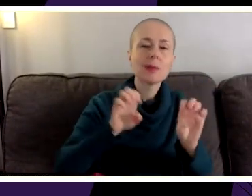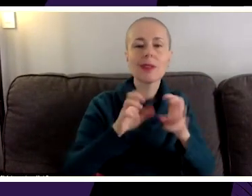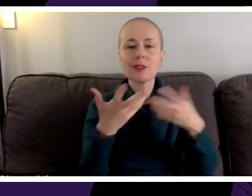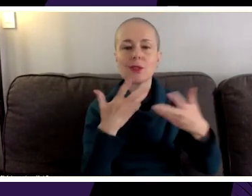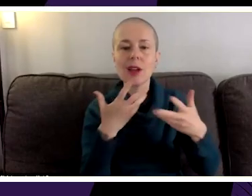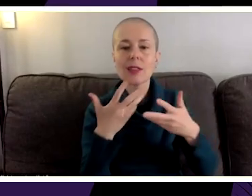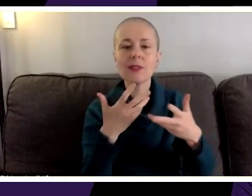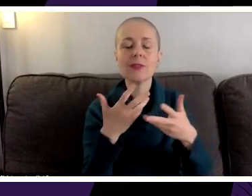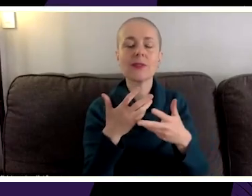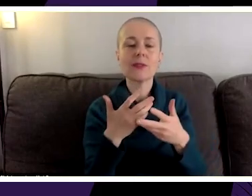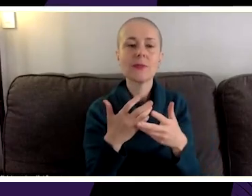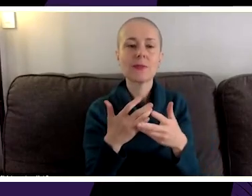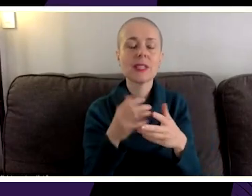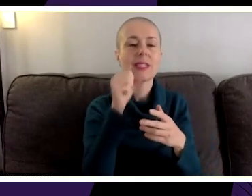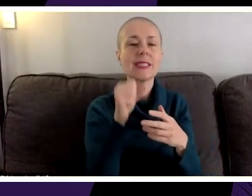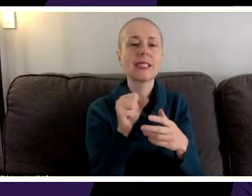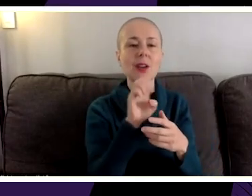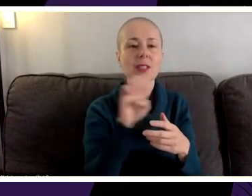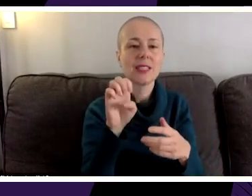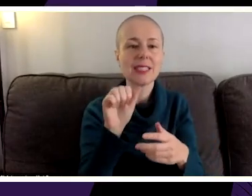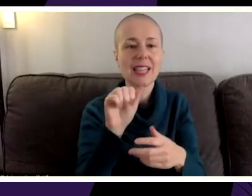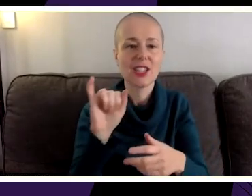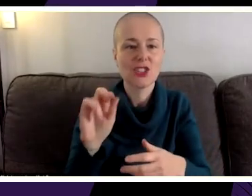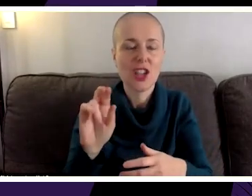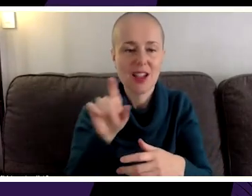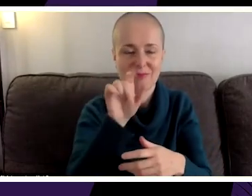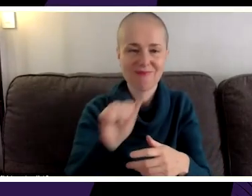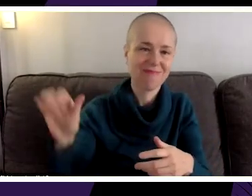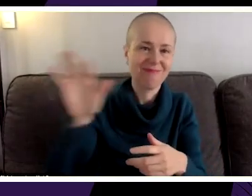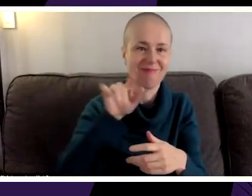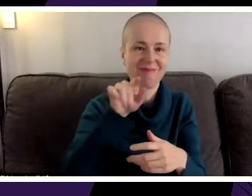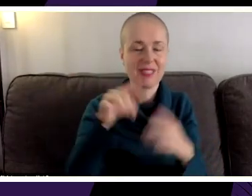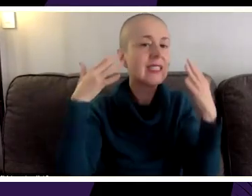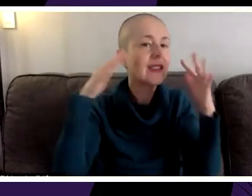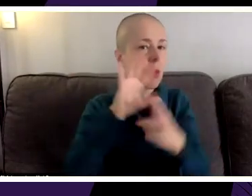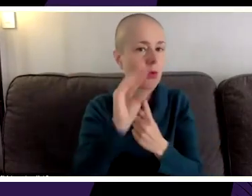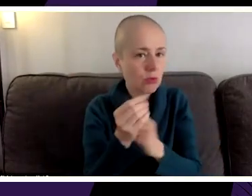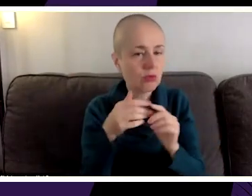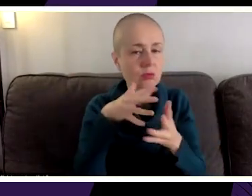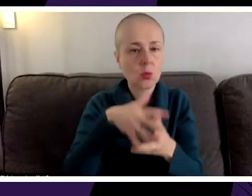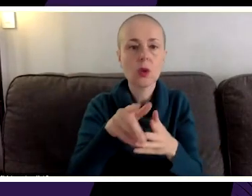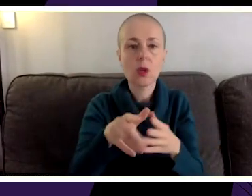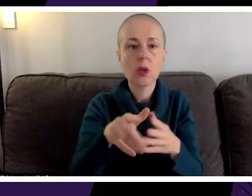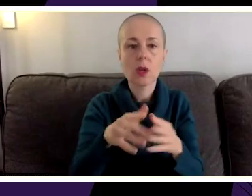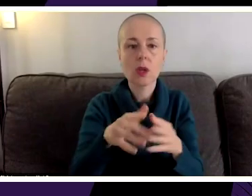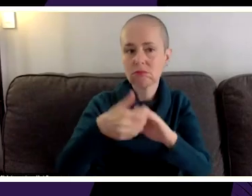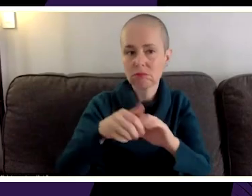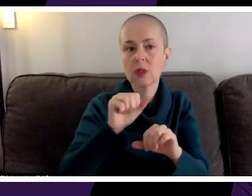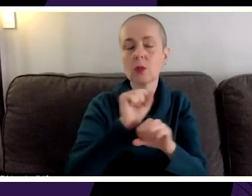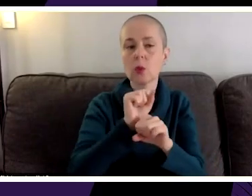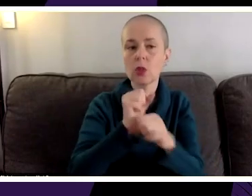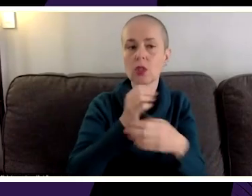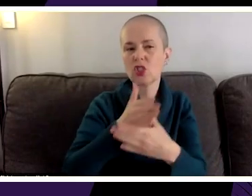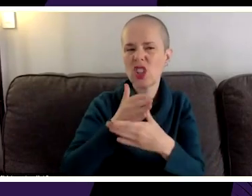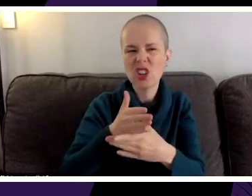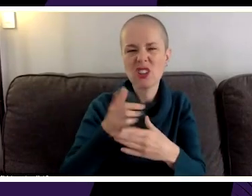auditory archive of Southeast Asia sound cultures, rooted in collaborative agency sharing practices, drawing from the